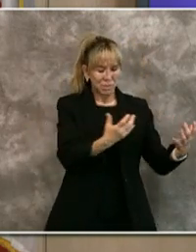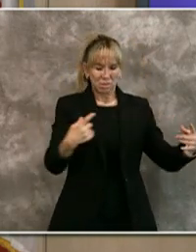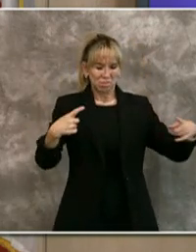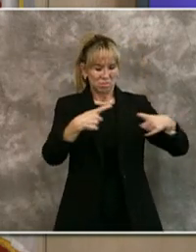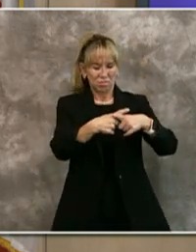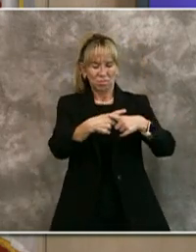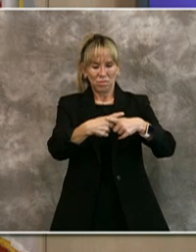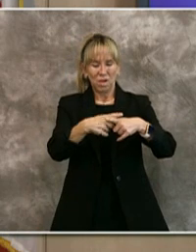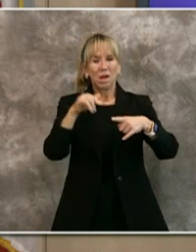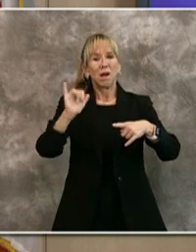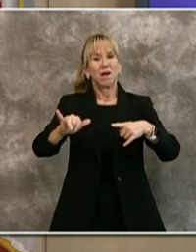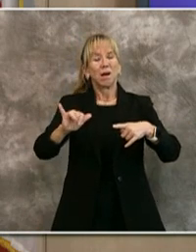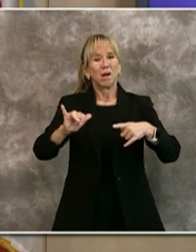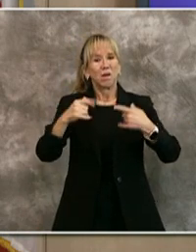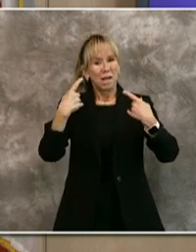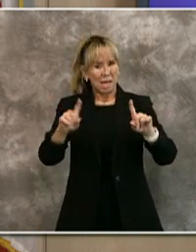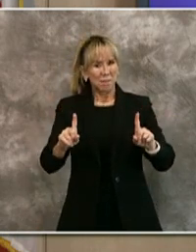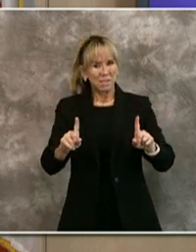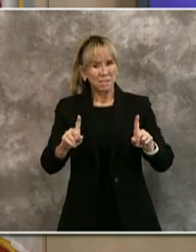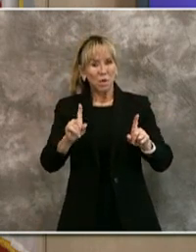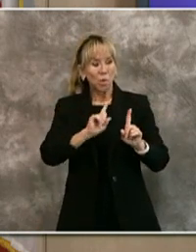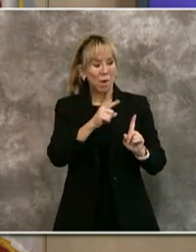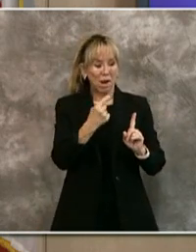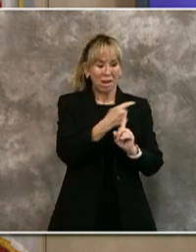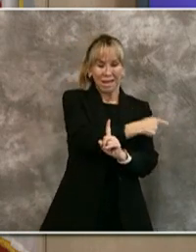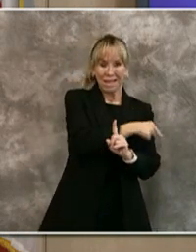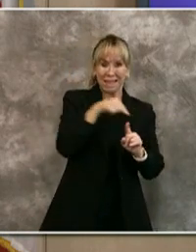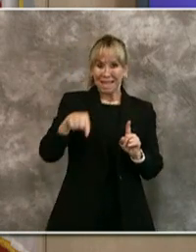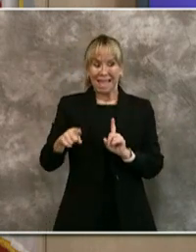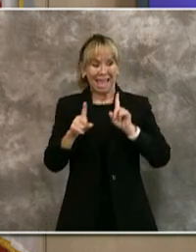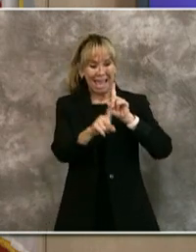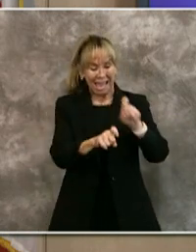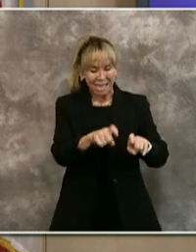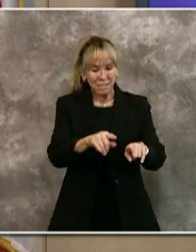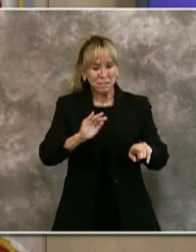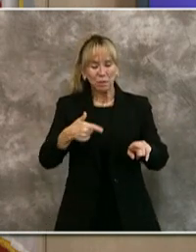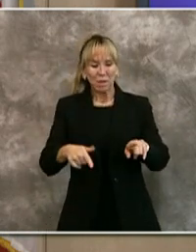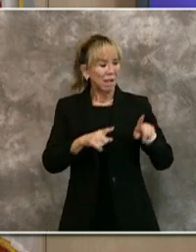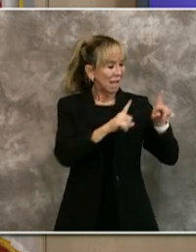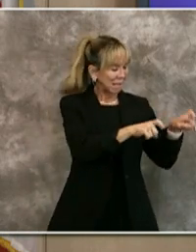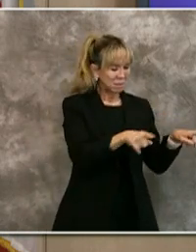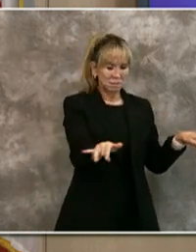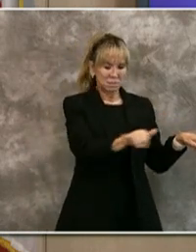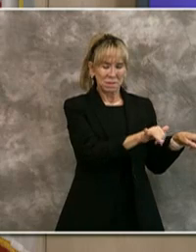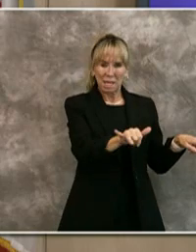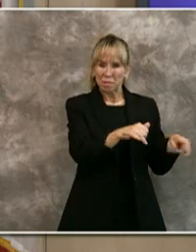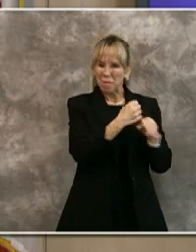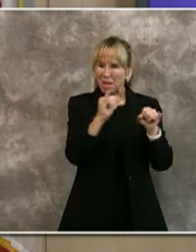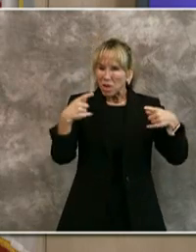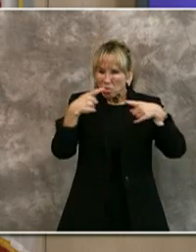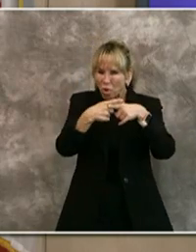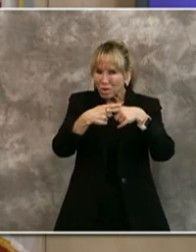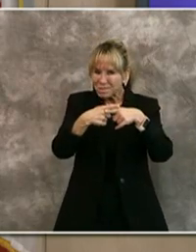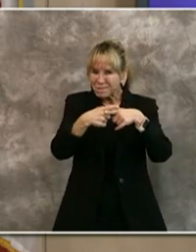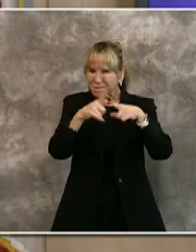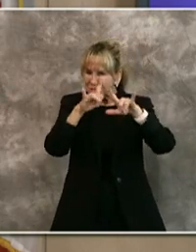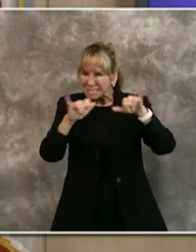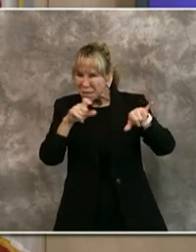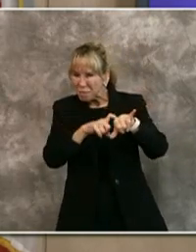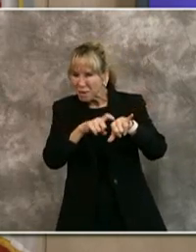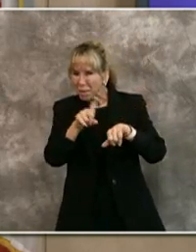the contact tracing is occurring and you're asking people where they've been, et cetera? Okay, Dr. McDonald is going to